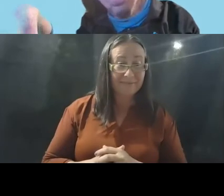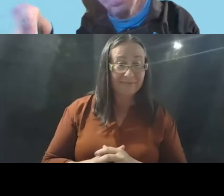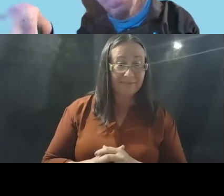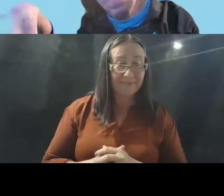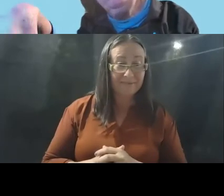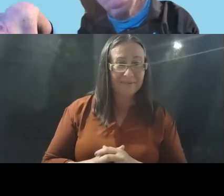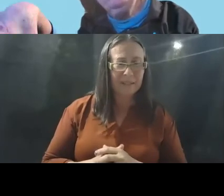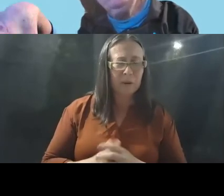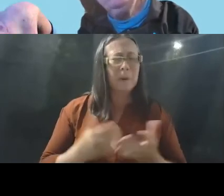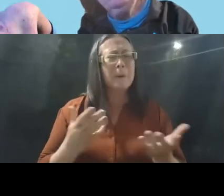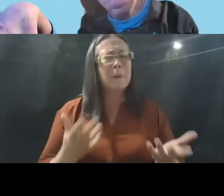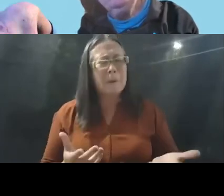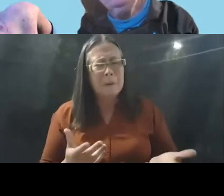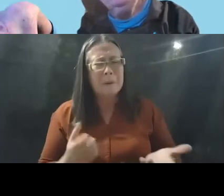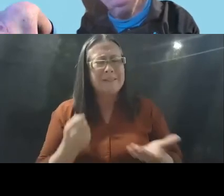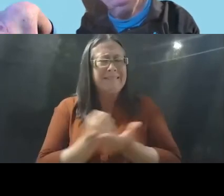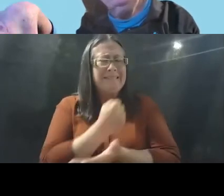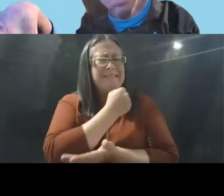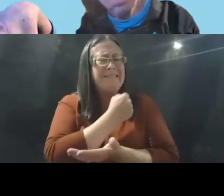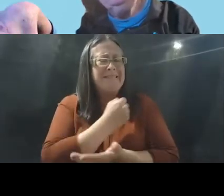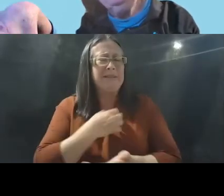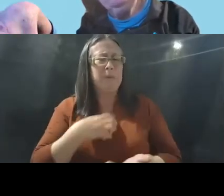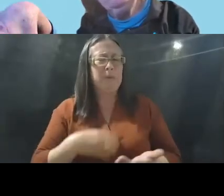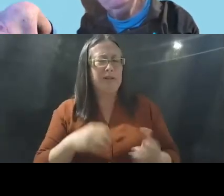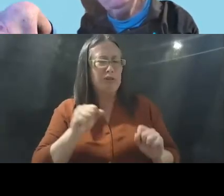Oh, I wish we could hear.